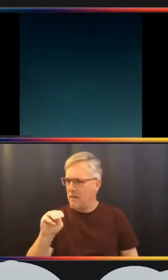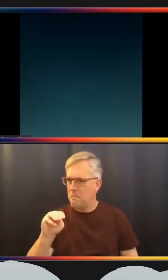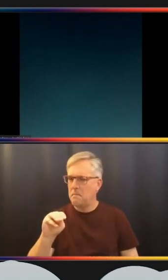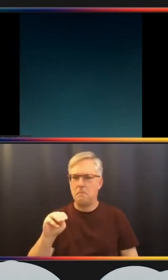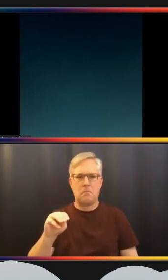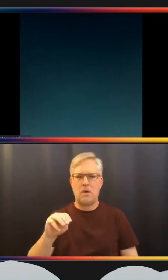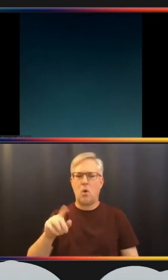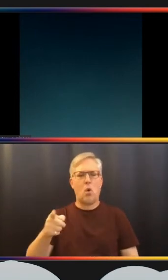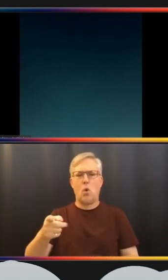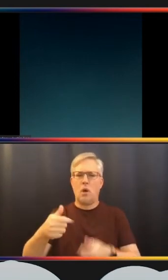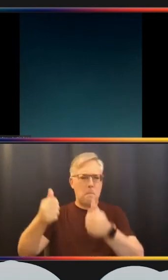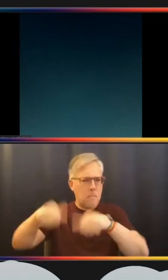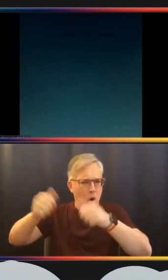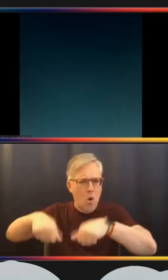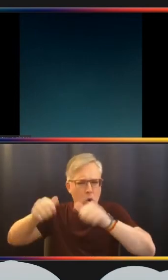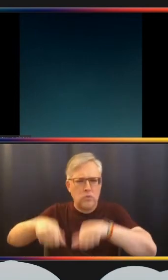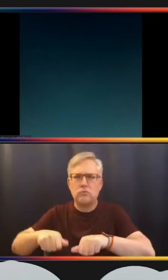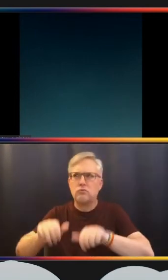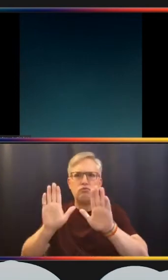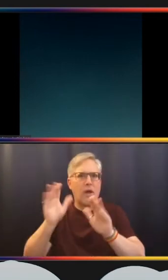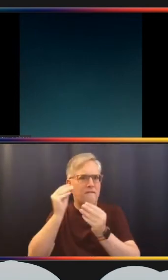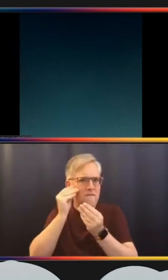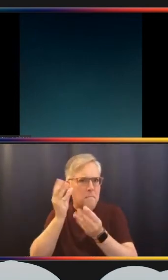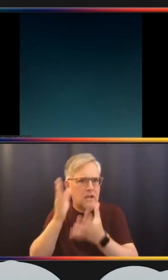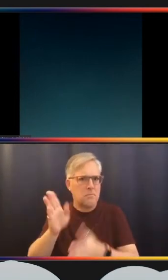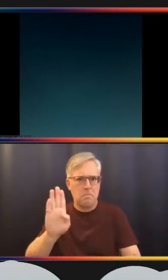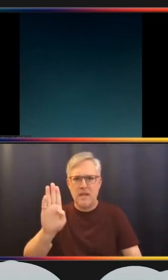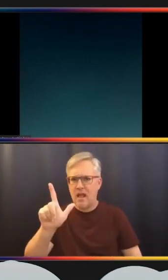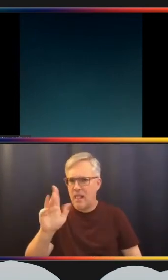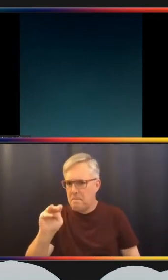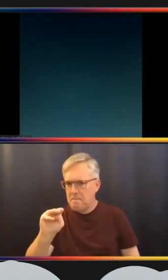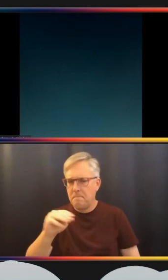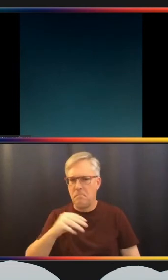because he posts a lot of really great information. But he's also